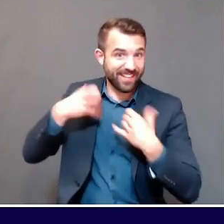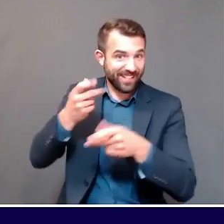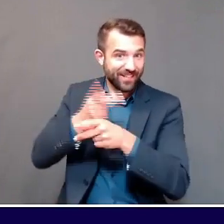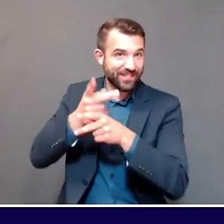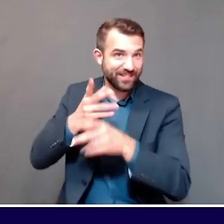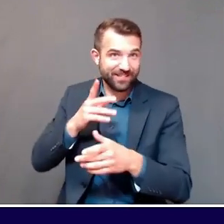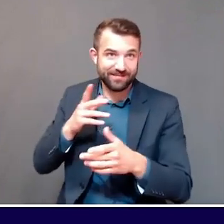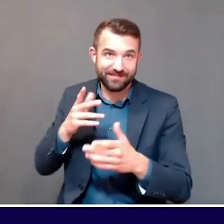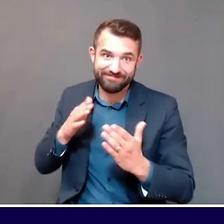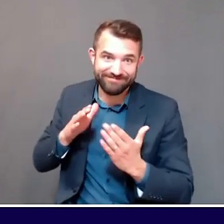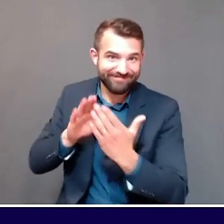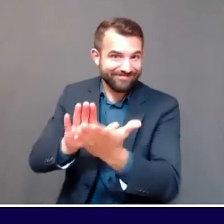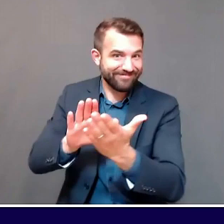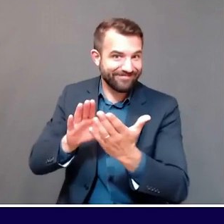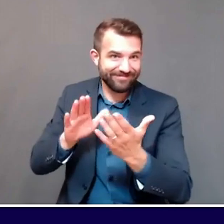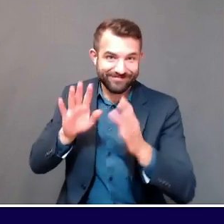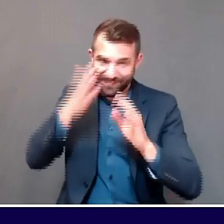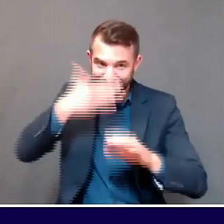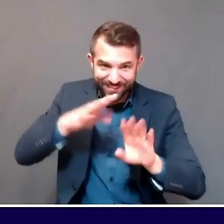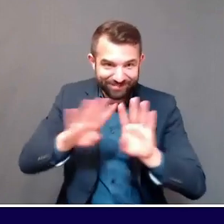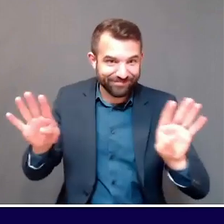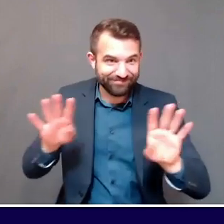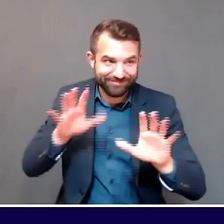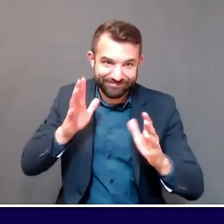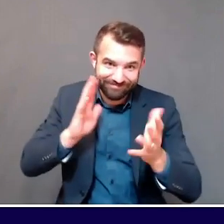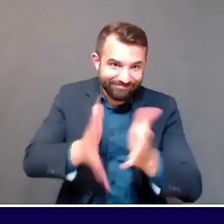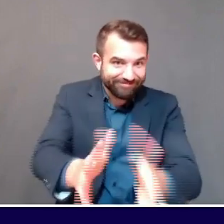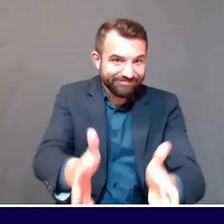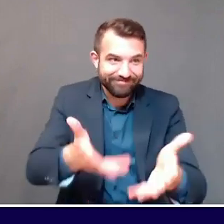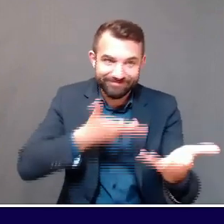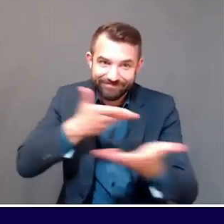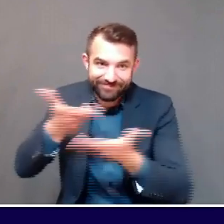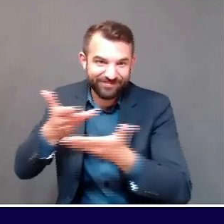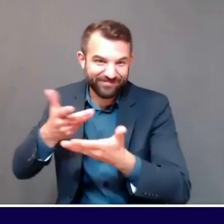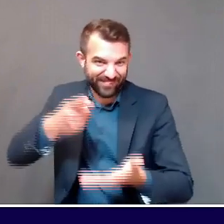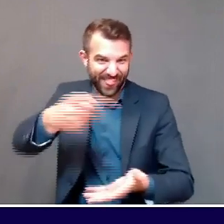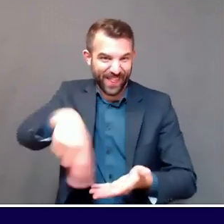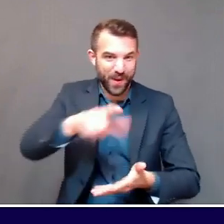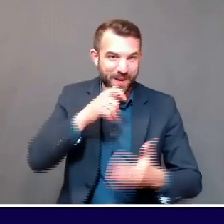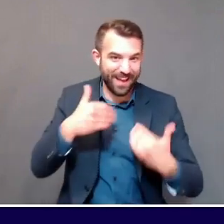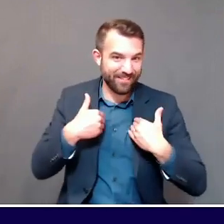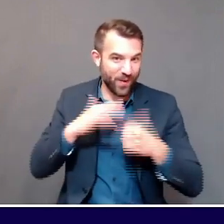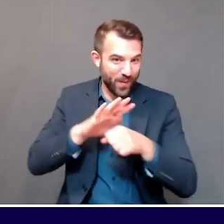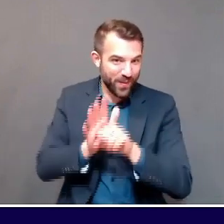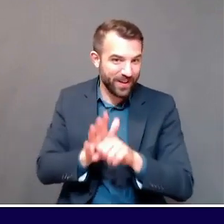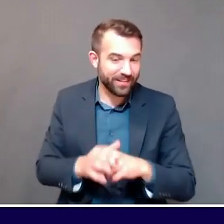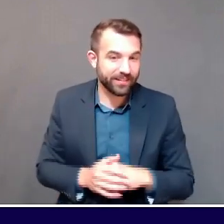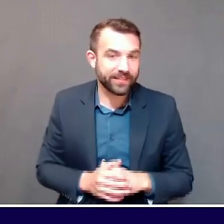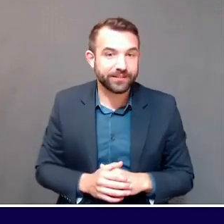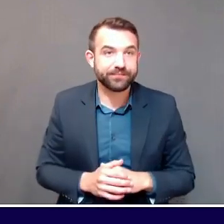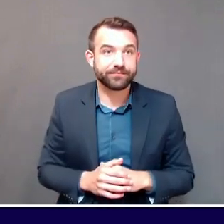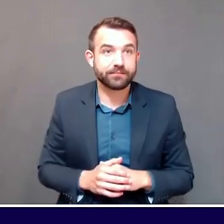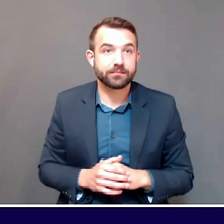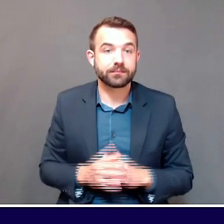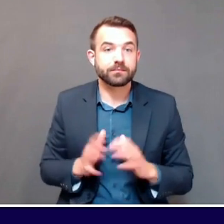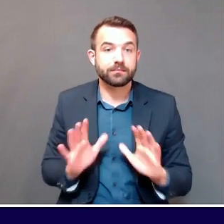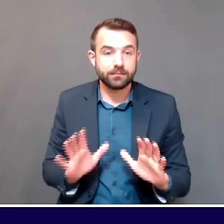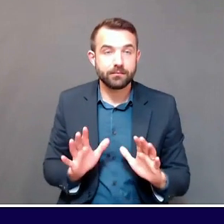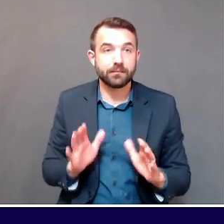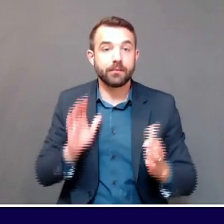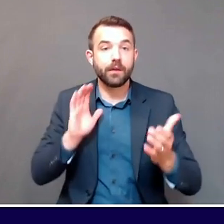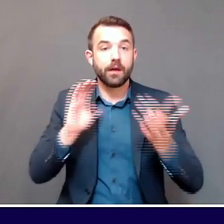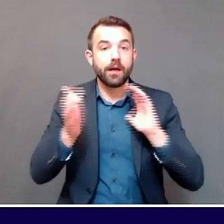line every single day. Now, where Maine stacks up relative to other countries,